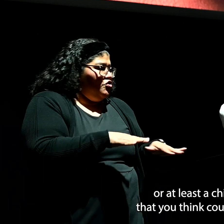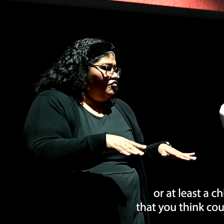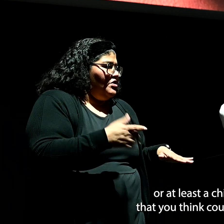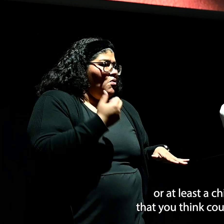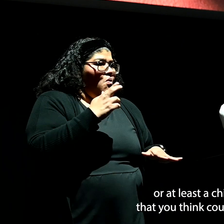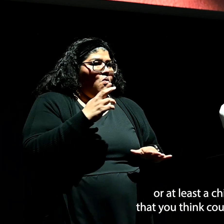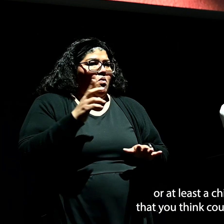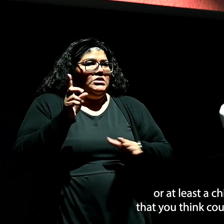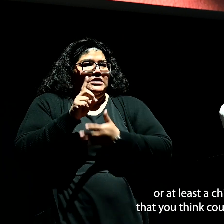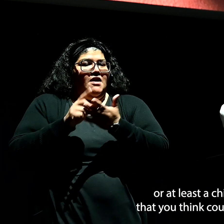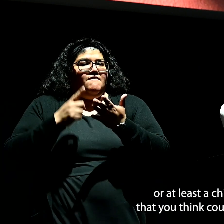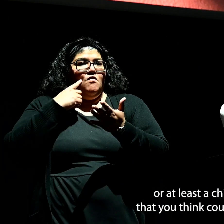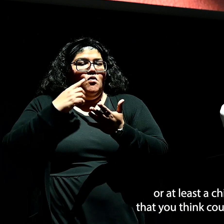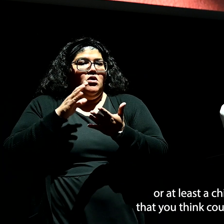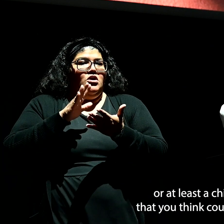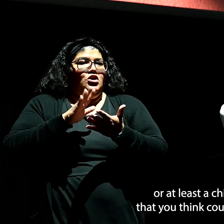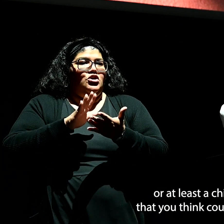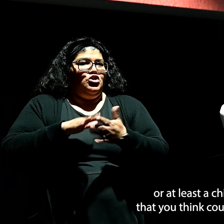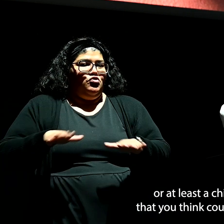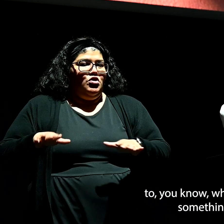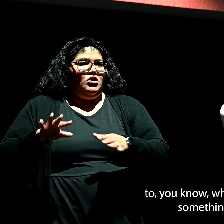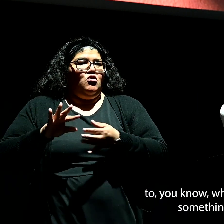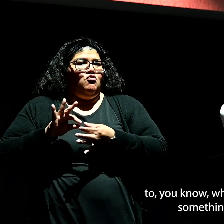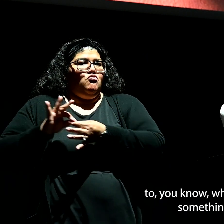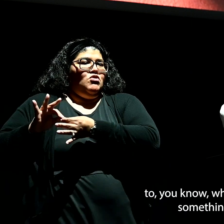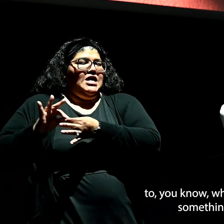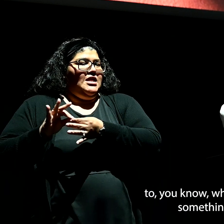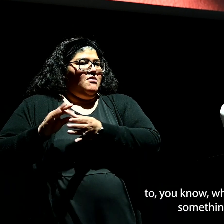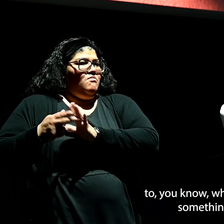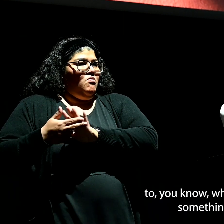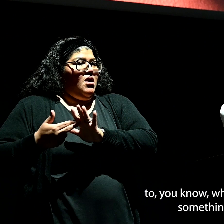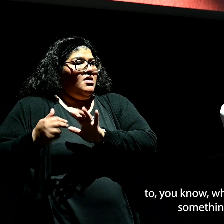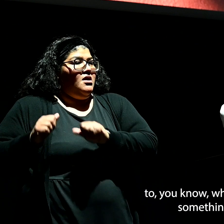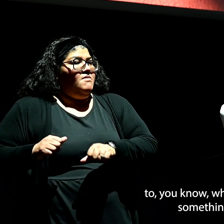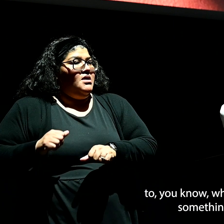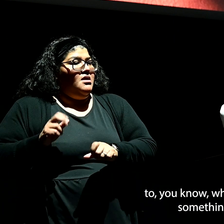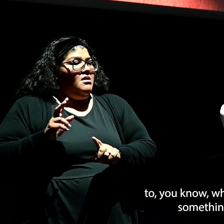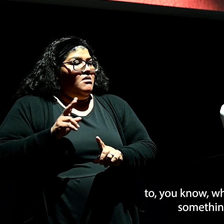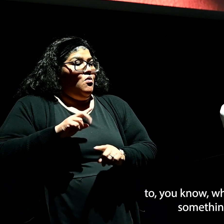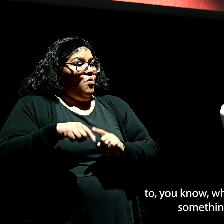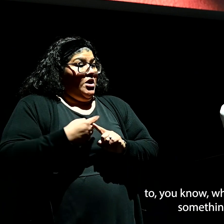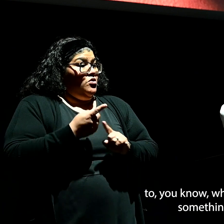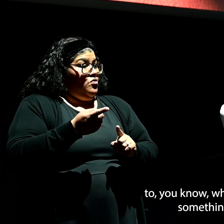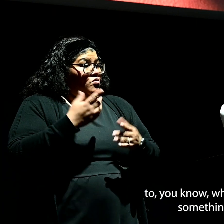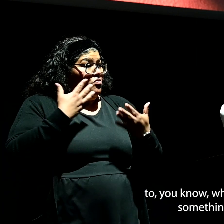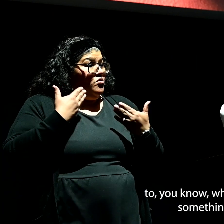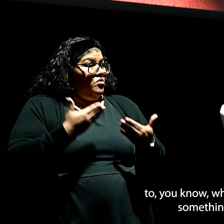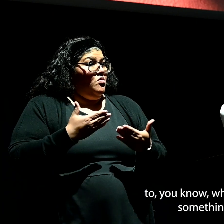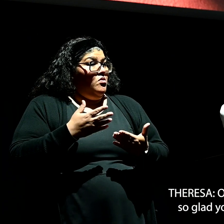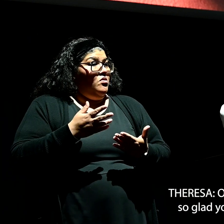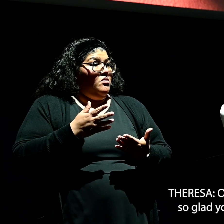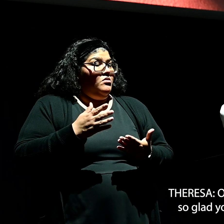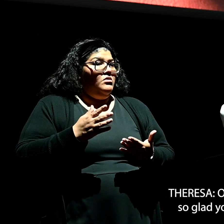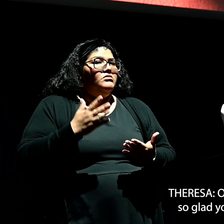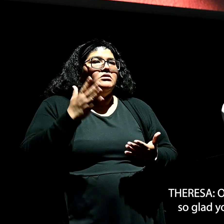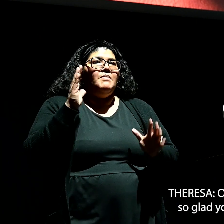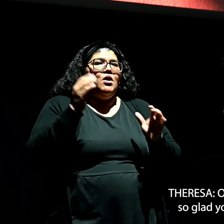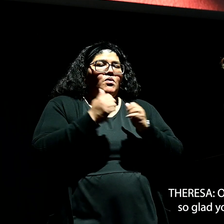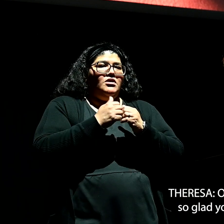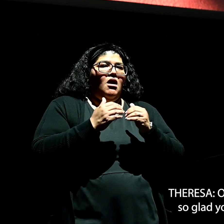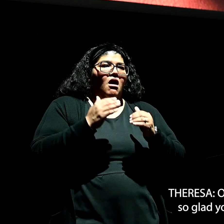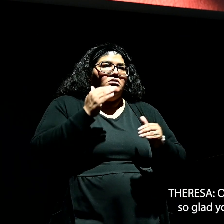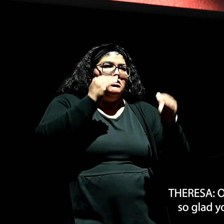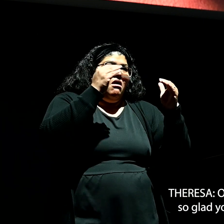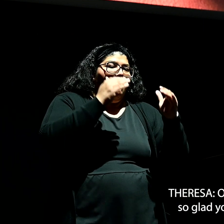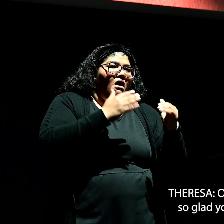brand, that you think could stand to be applied to, when you're designing for maybe a more adult audience? Oh